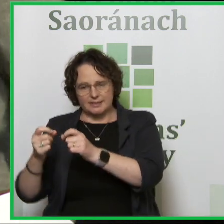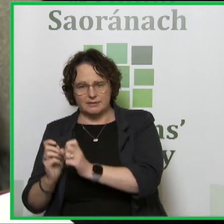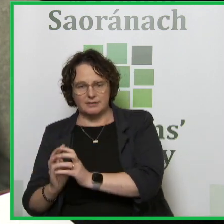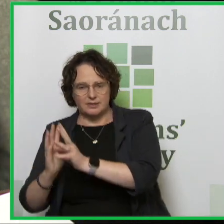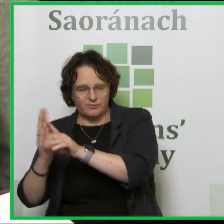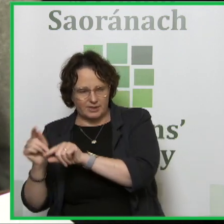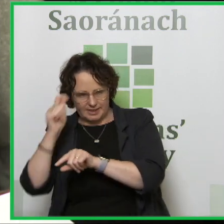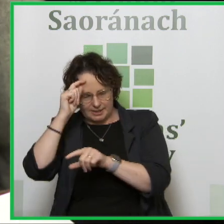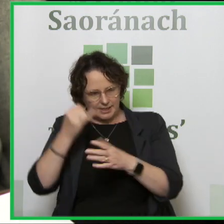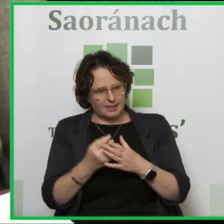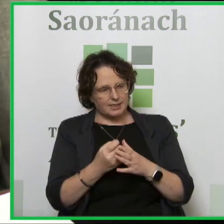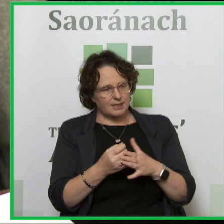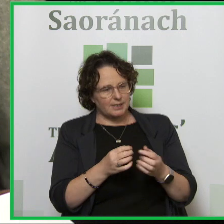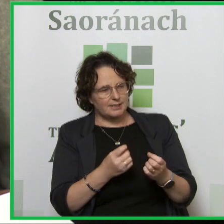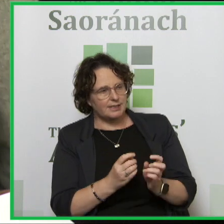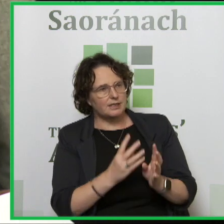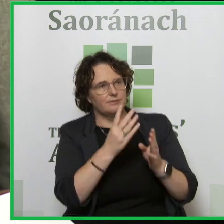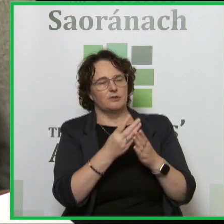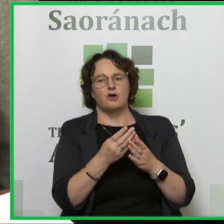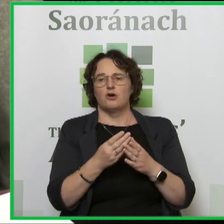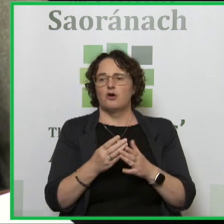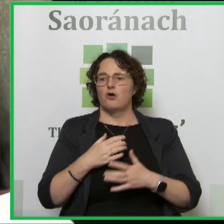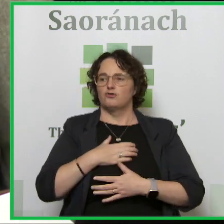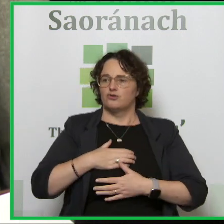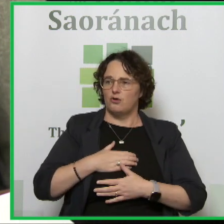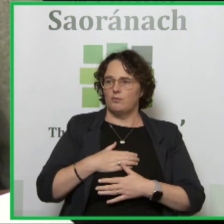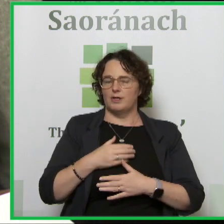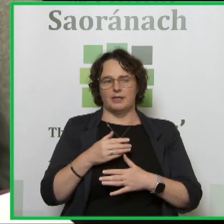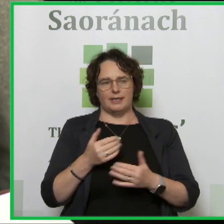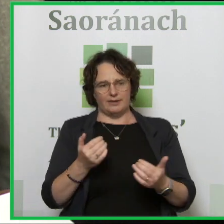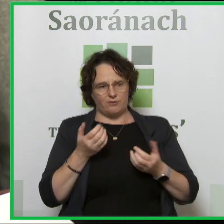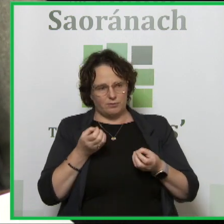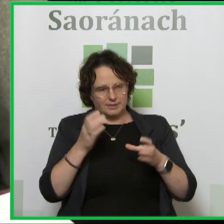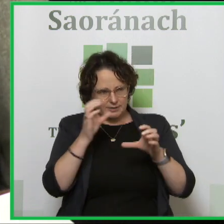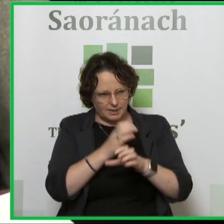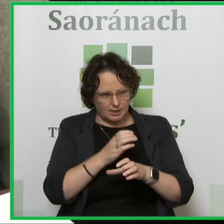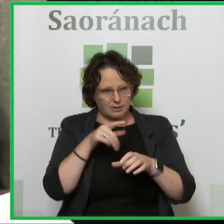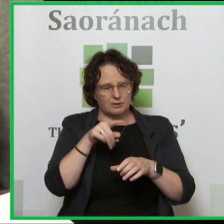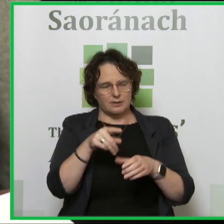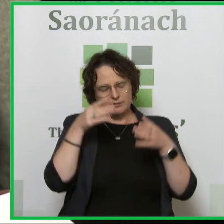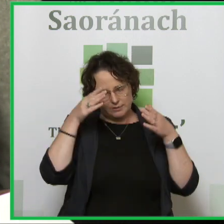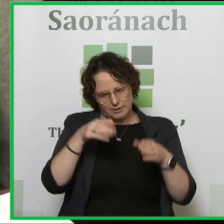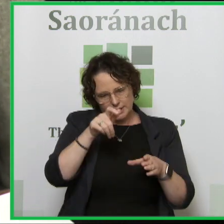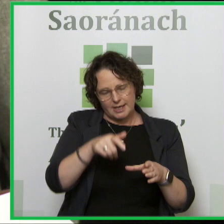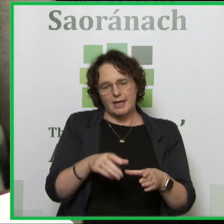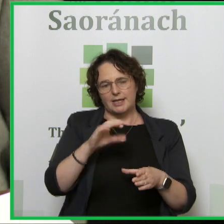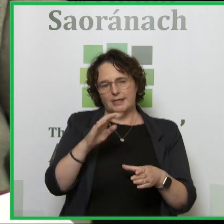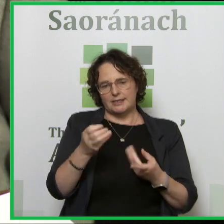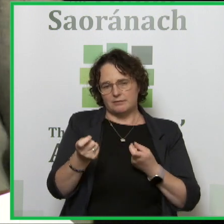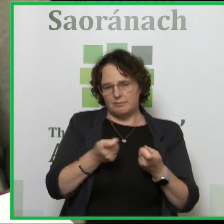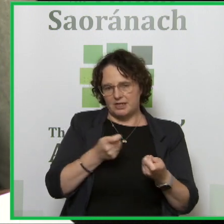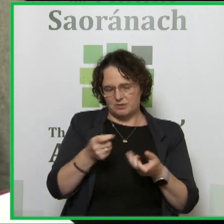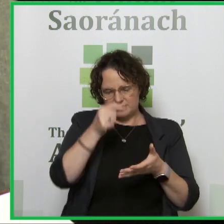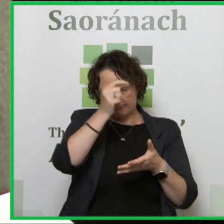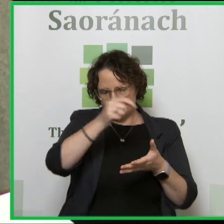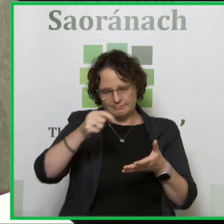like recovery-orientated services, trauma-informed care, human rights-orientated treatment, case management. None of